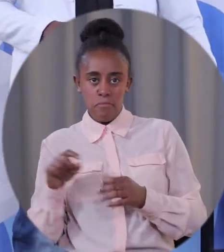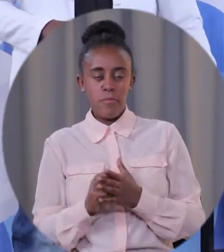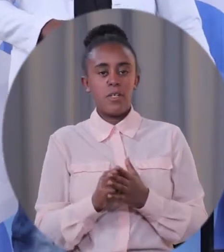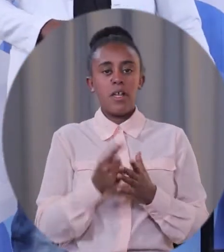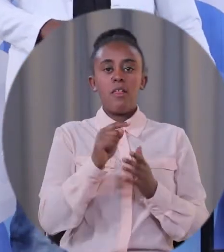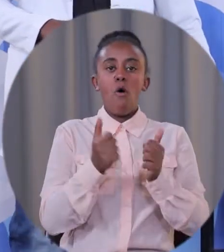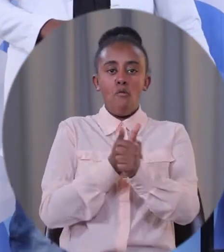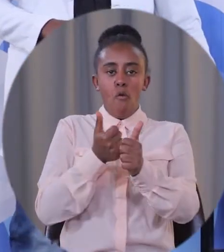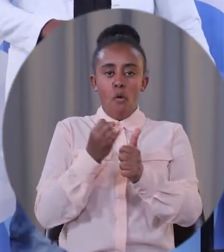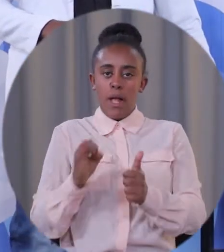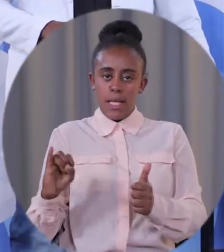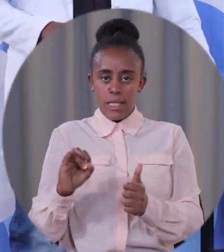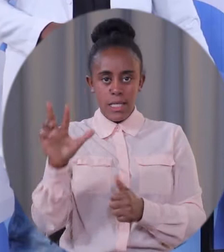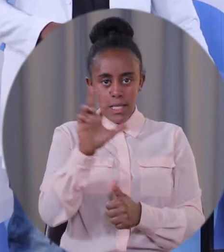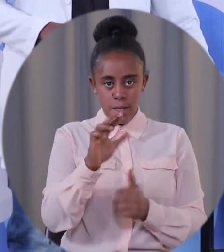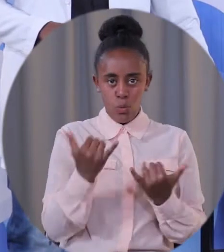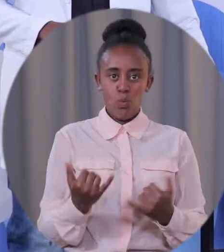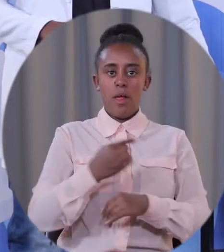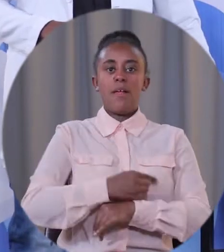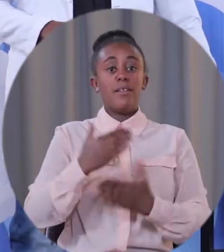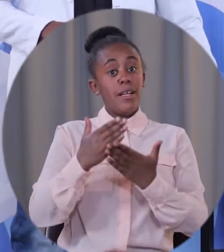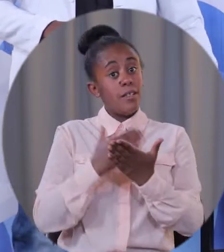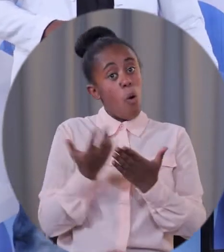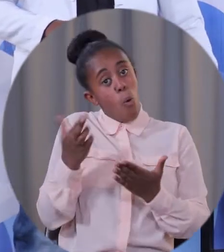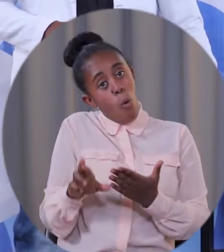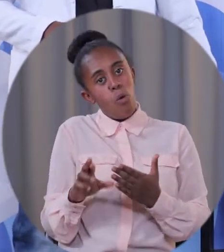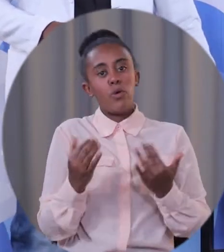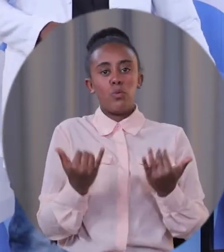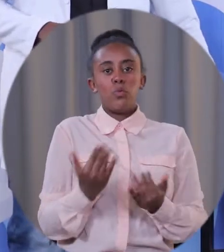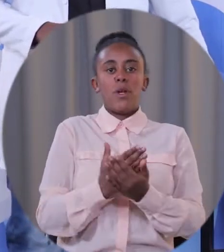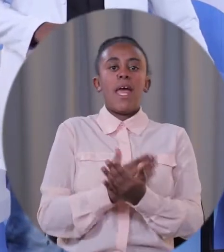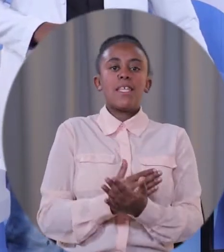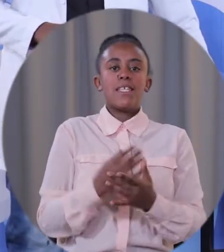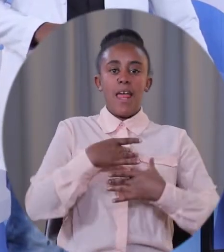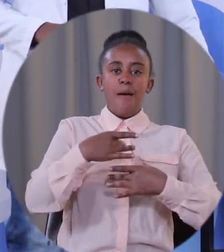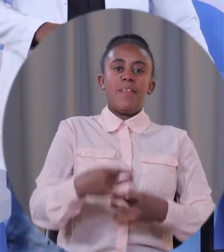following today's lesson or today's elements.